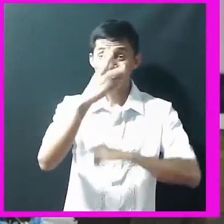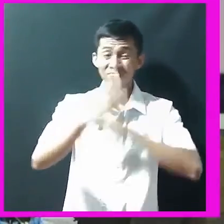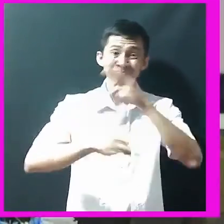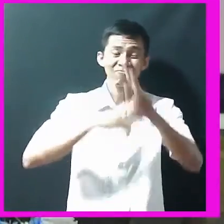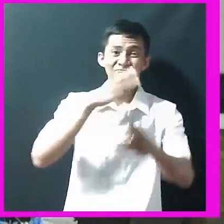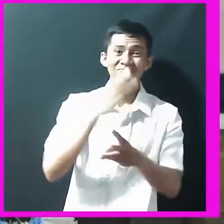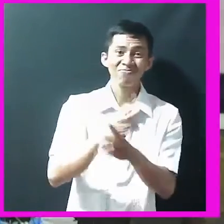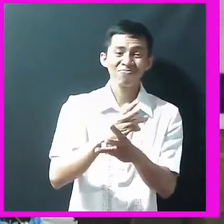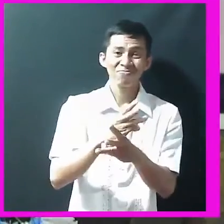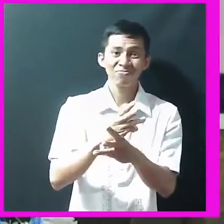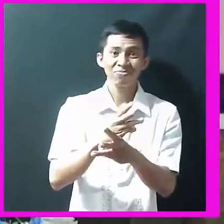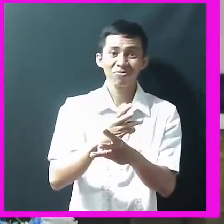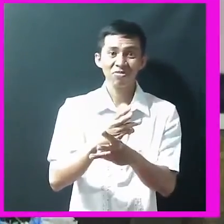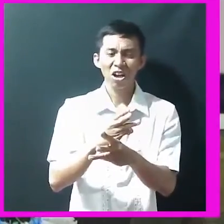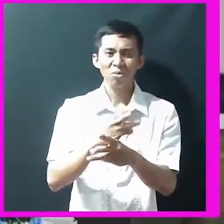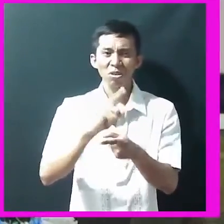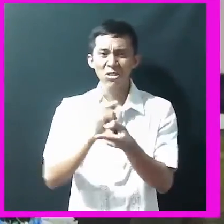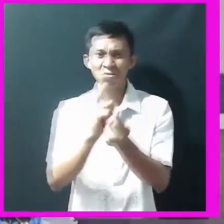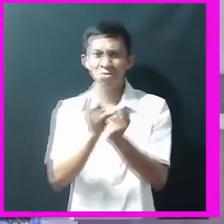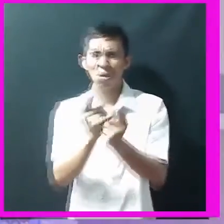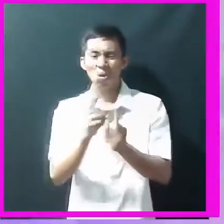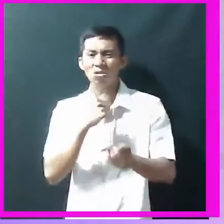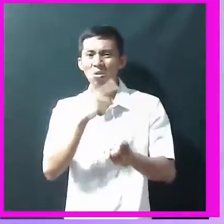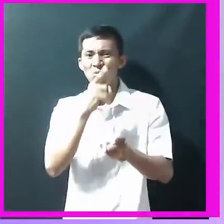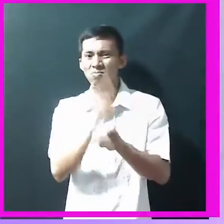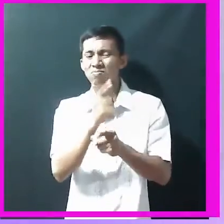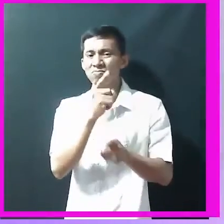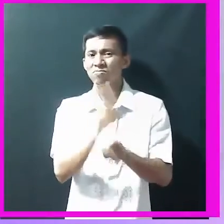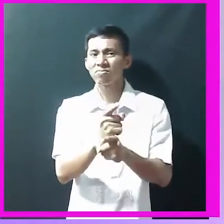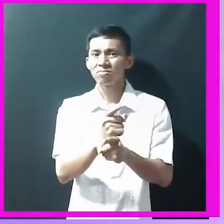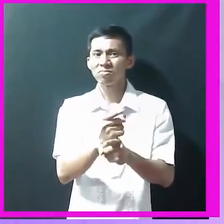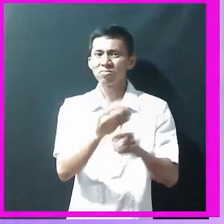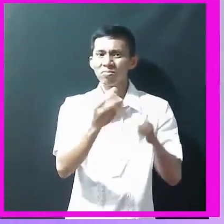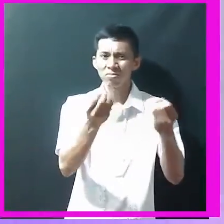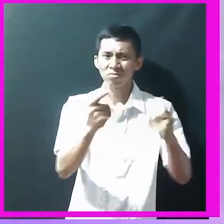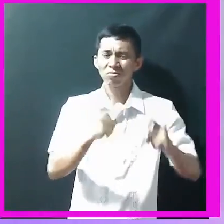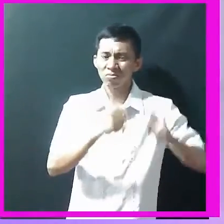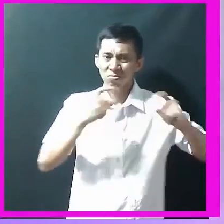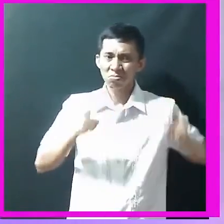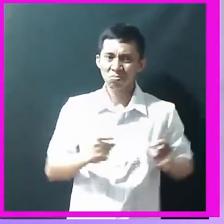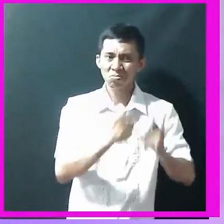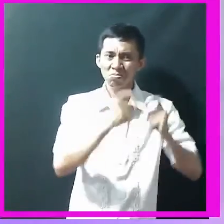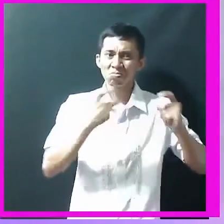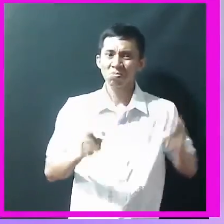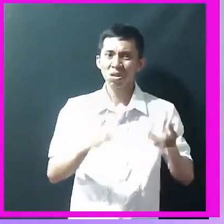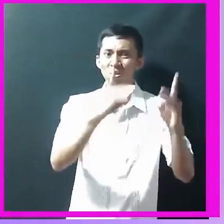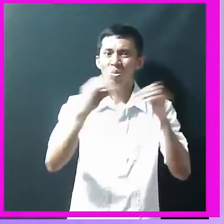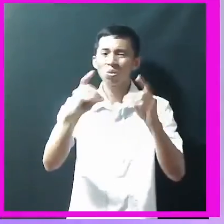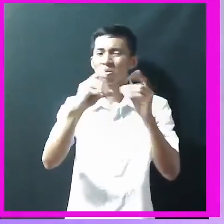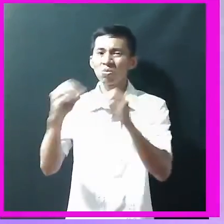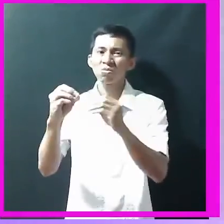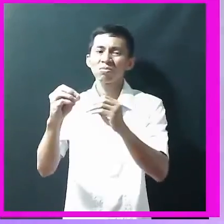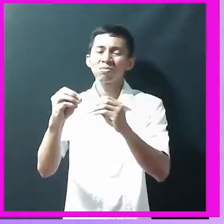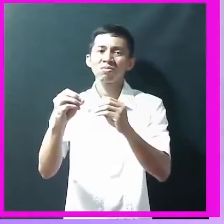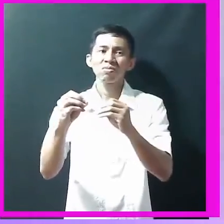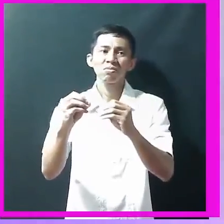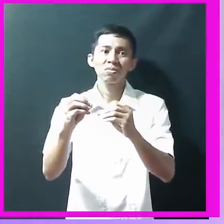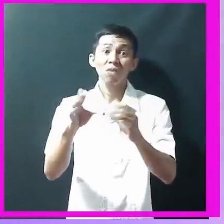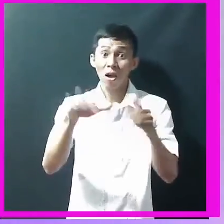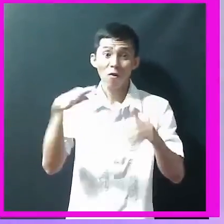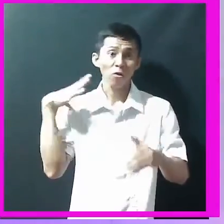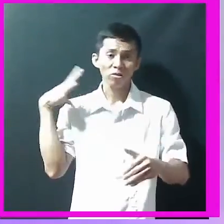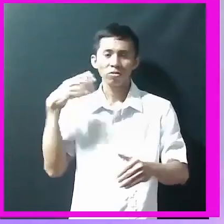nga justification kung unsa man gani ang mga abominations nga mahimo. Ang mao nga line mao